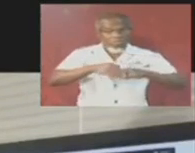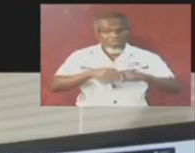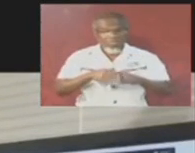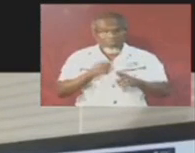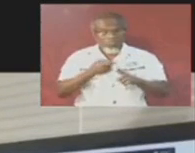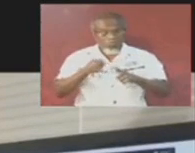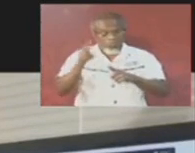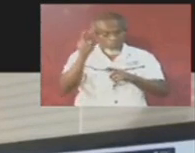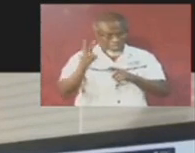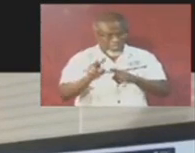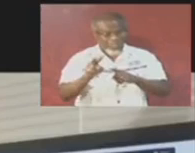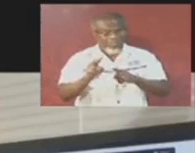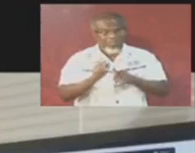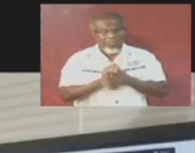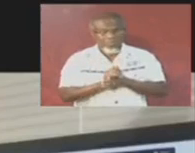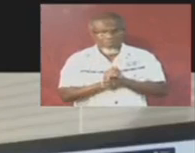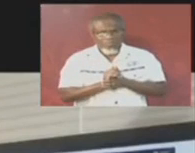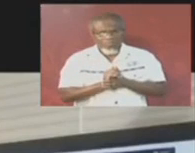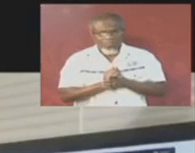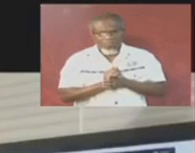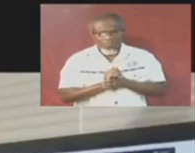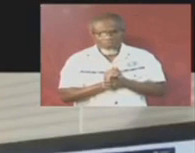the virus, additional cases.